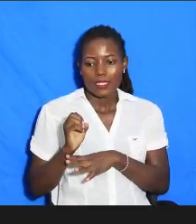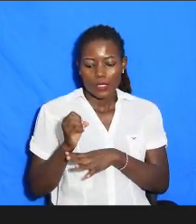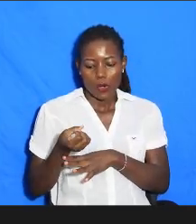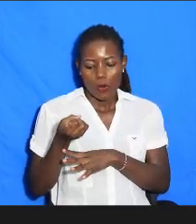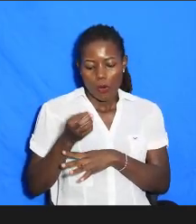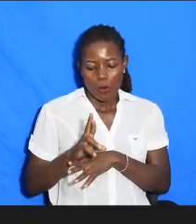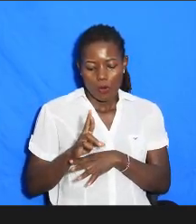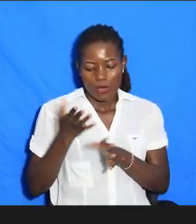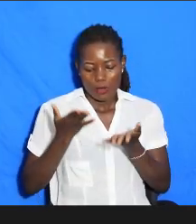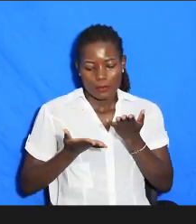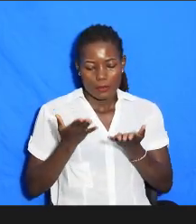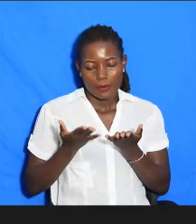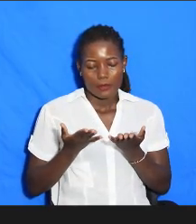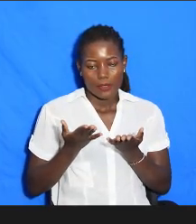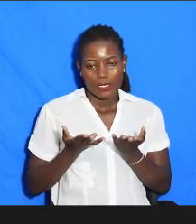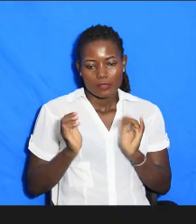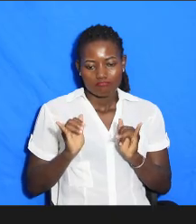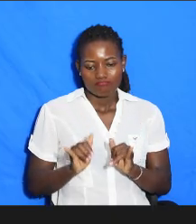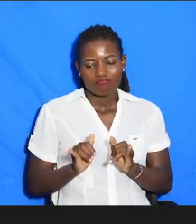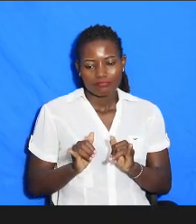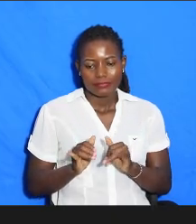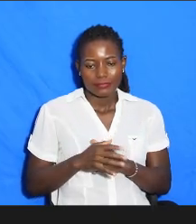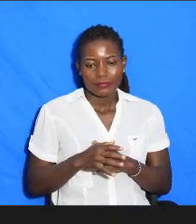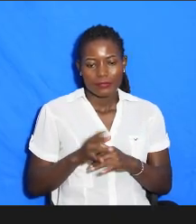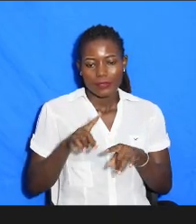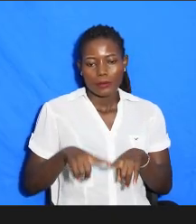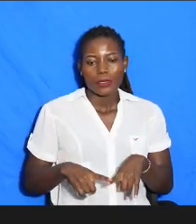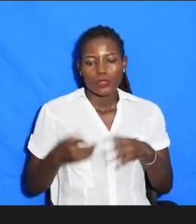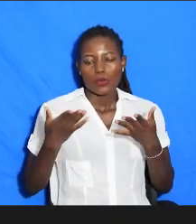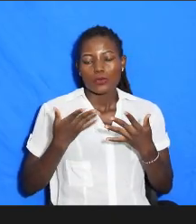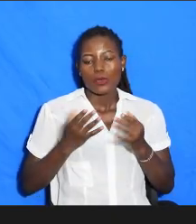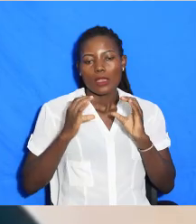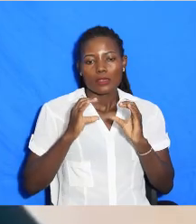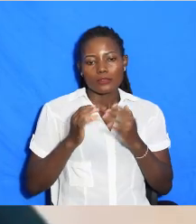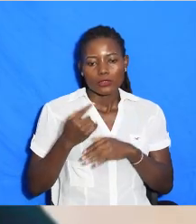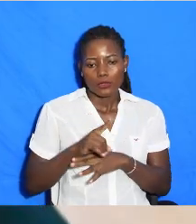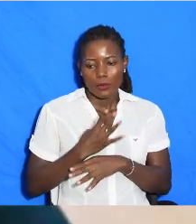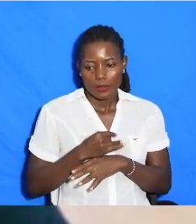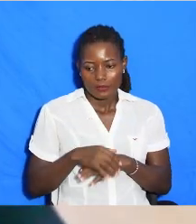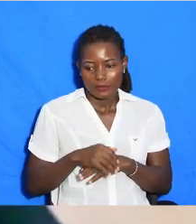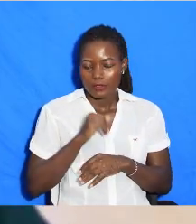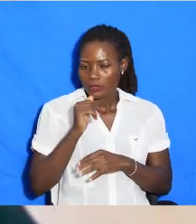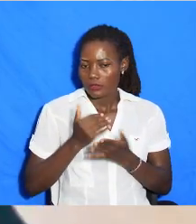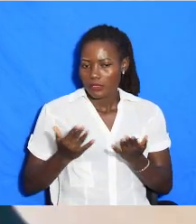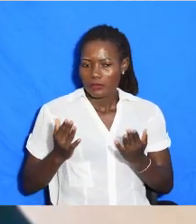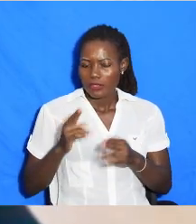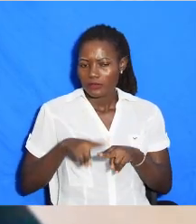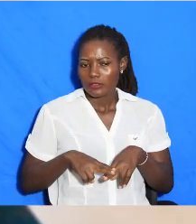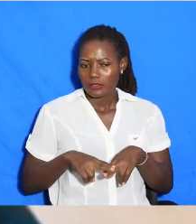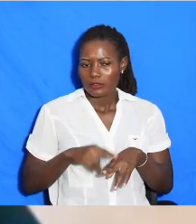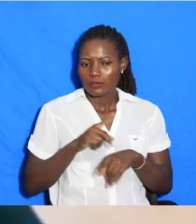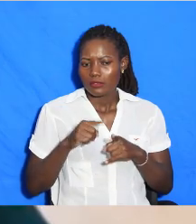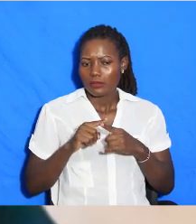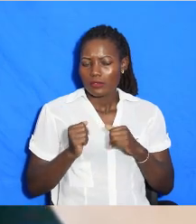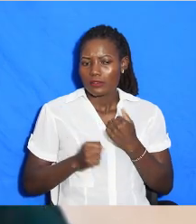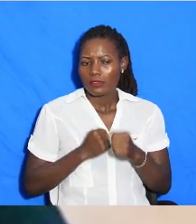you either maintain where you are. It depends with where your coach really wants. So it's not something you sit down at the beginning of the year and say that